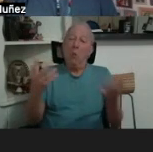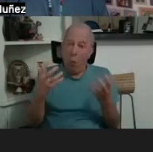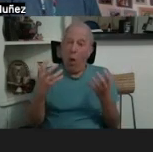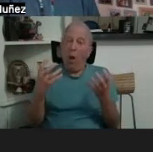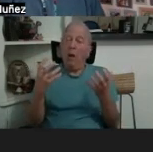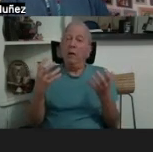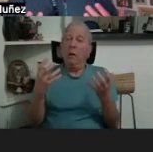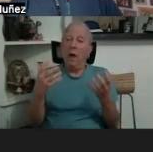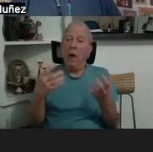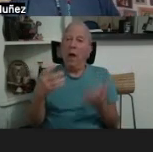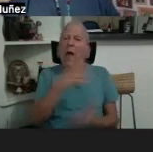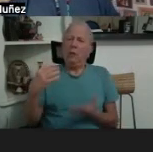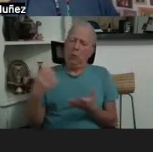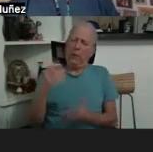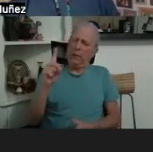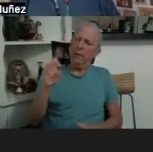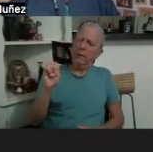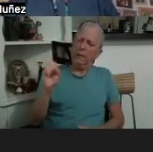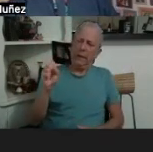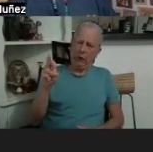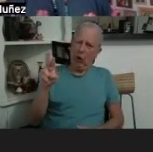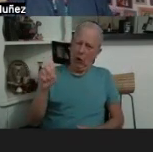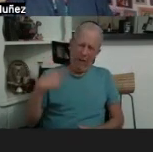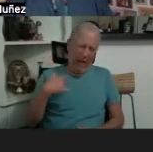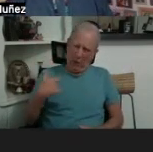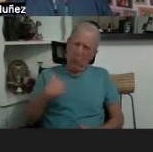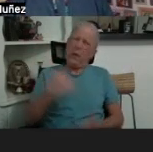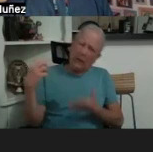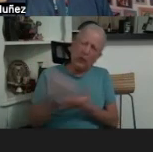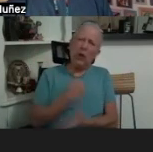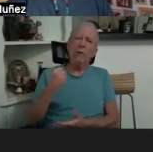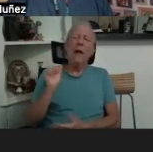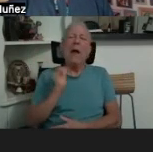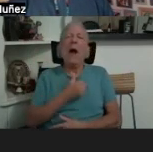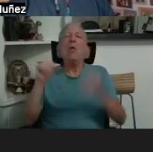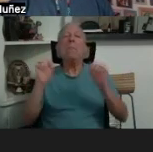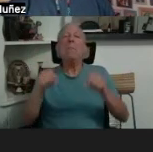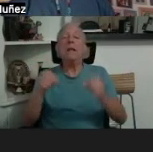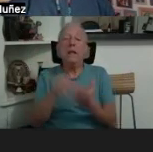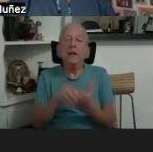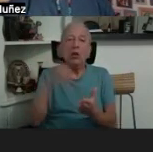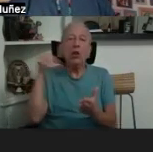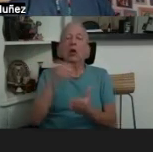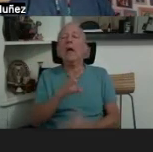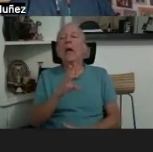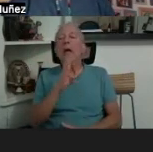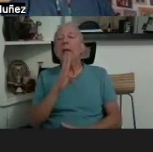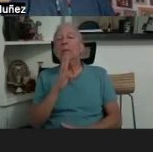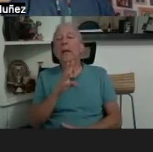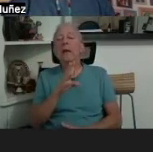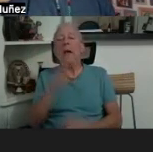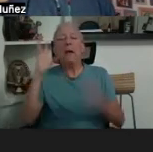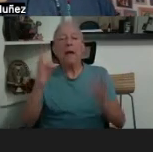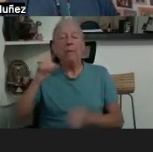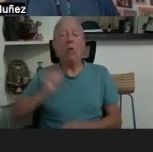we are deserving, if we are truly desiring our ability to learn and speak and decide for ourselves and our